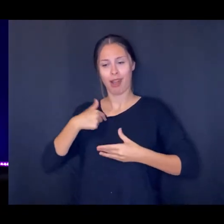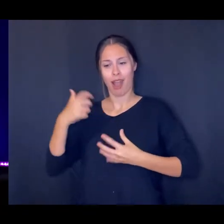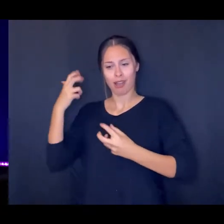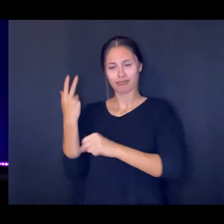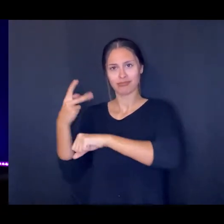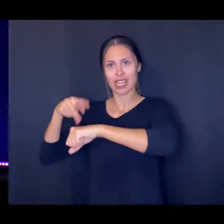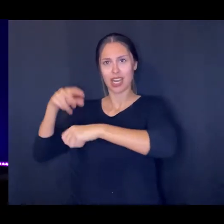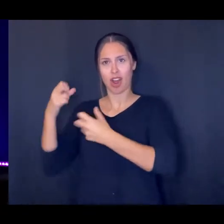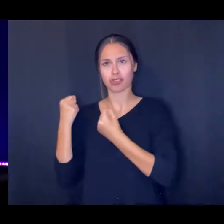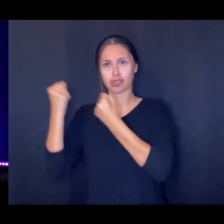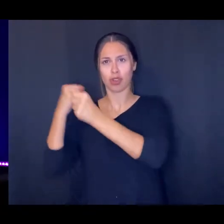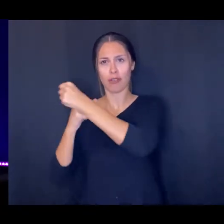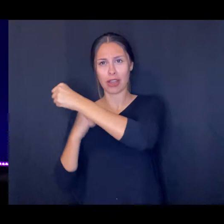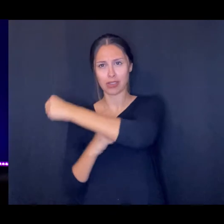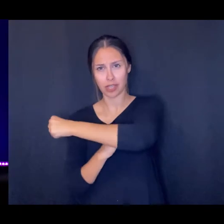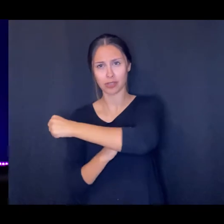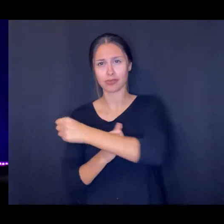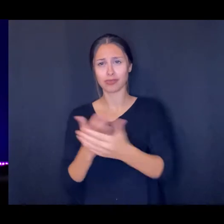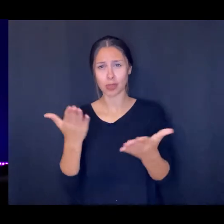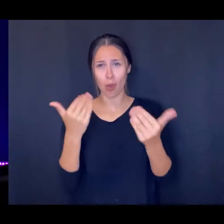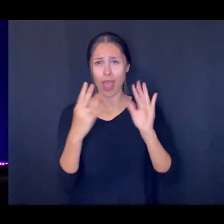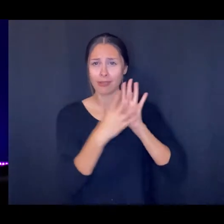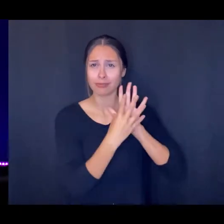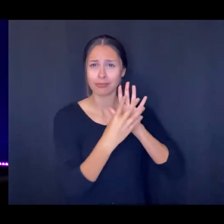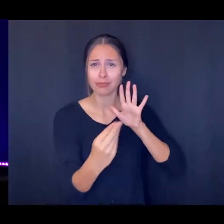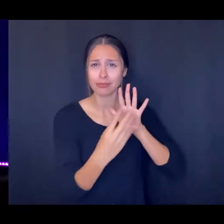more time and believe this with me.